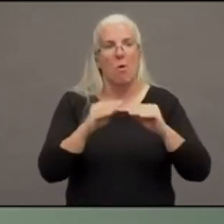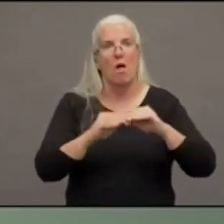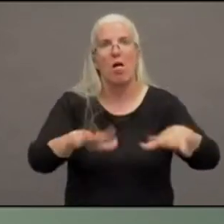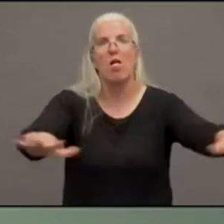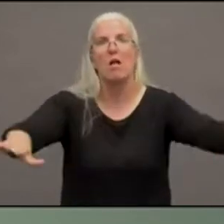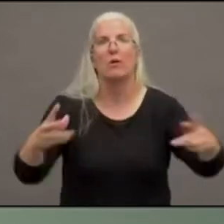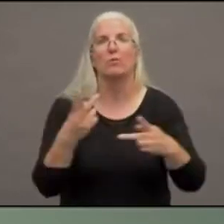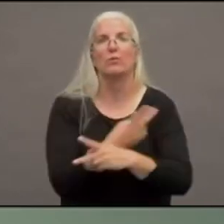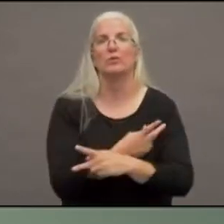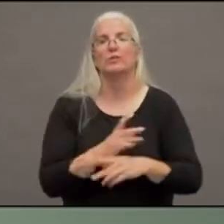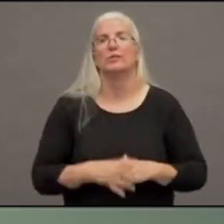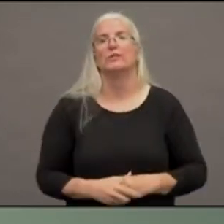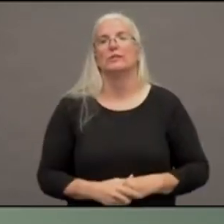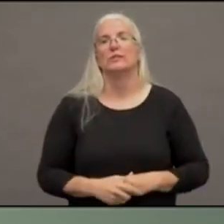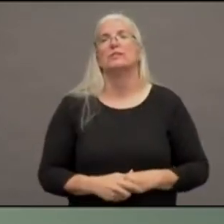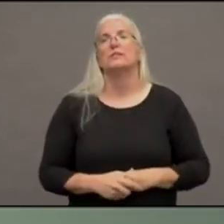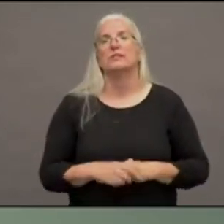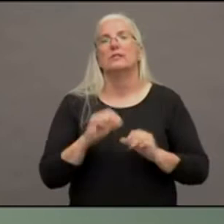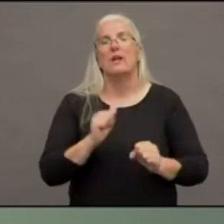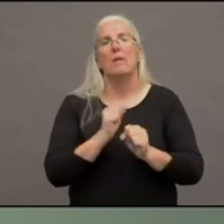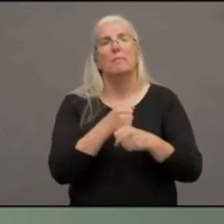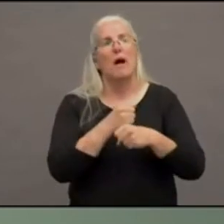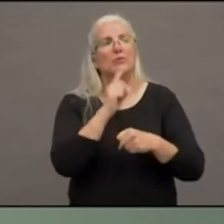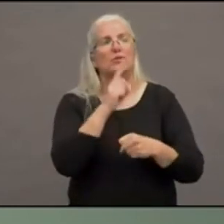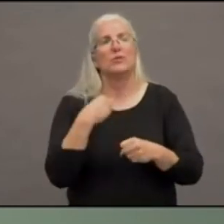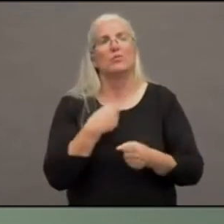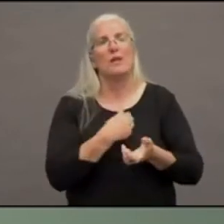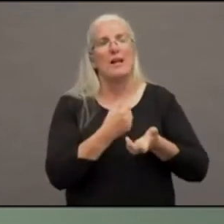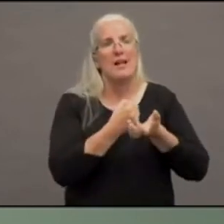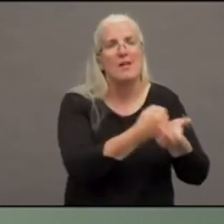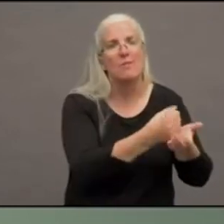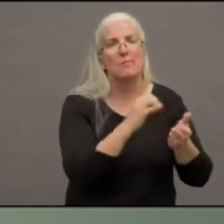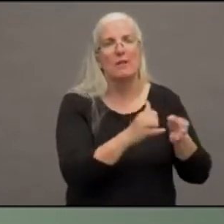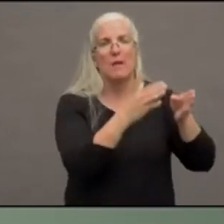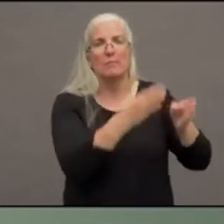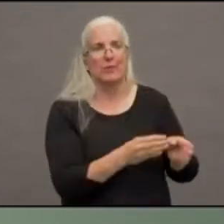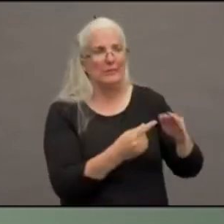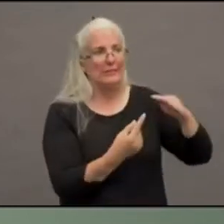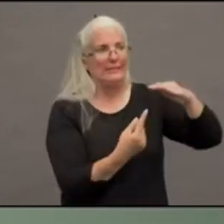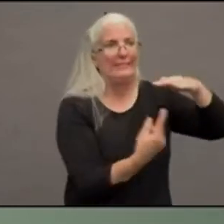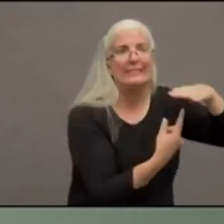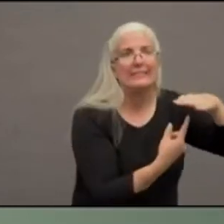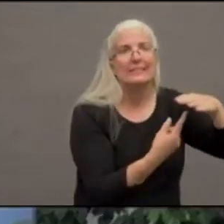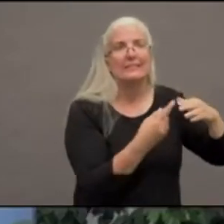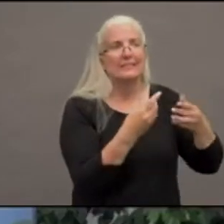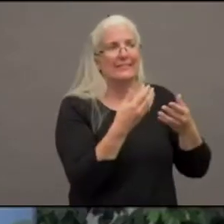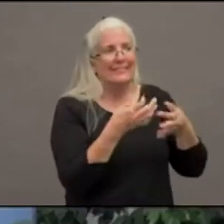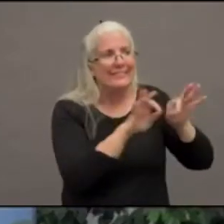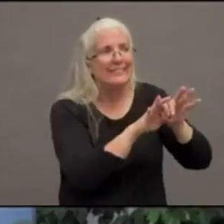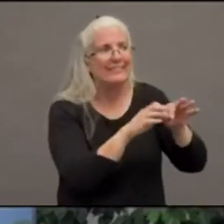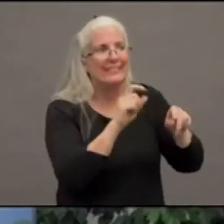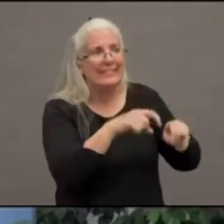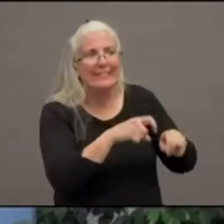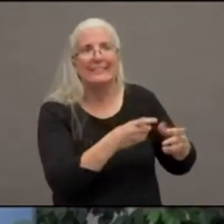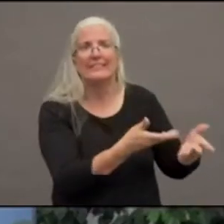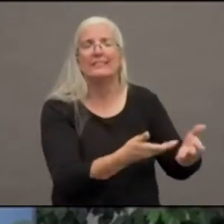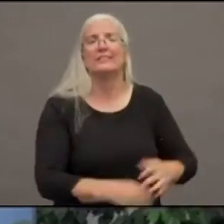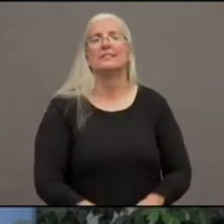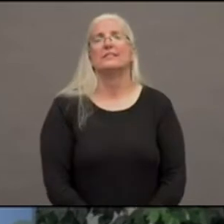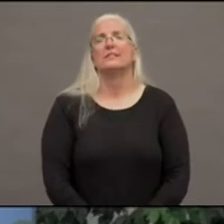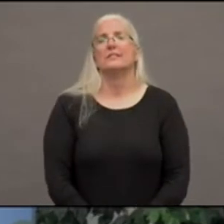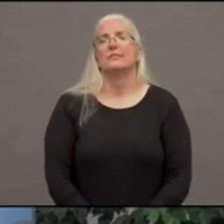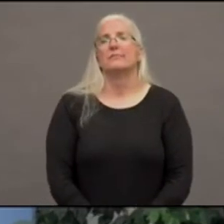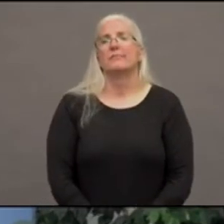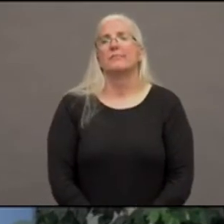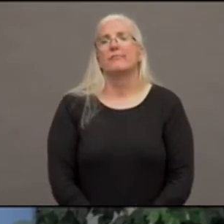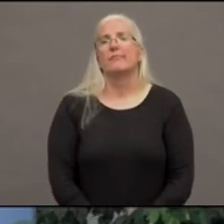quarantine is in place and quickly is essential to breaking chains of transmission. Now, James, you noted that you have issued